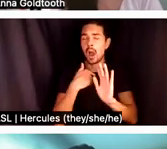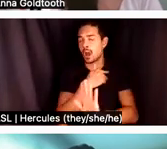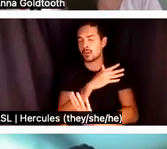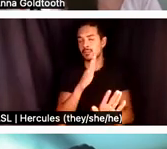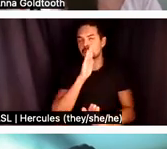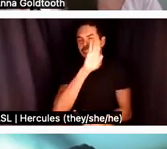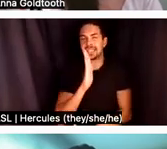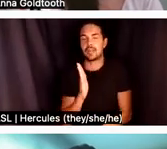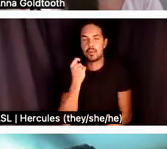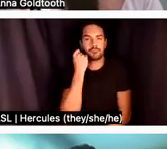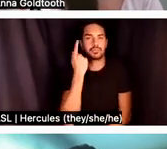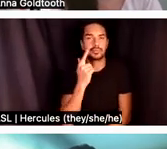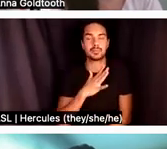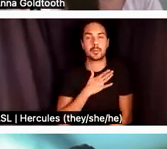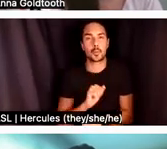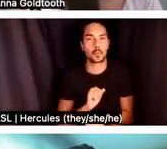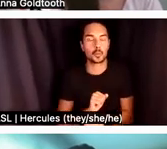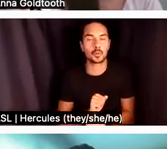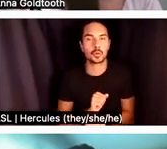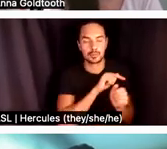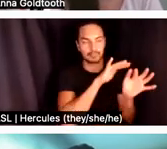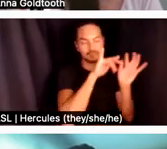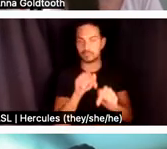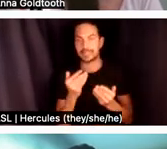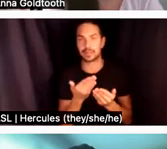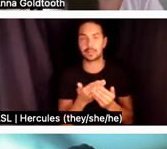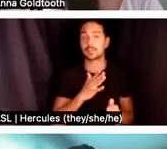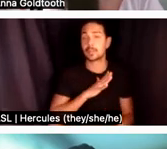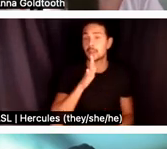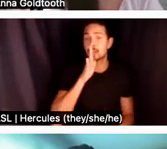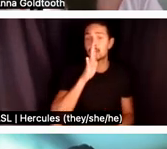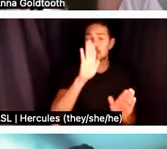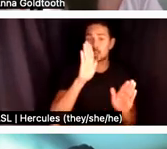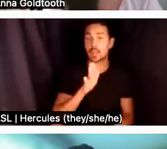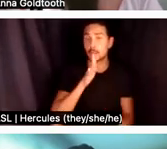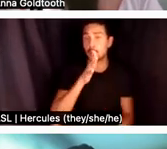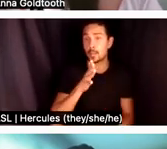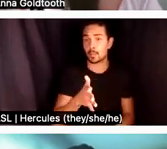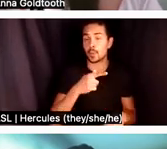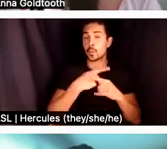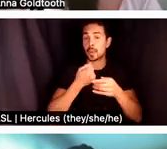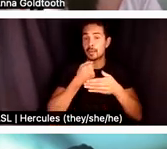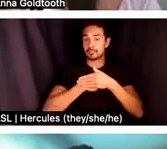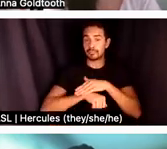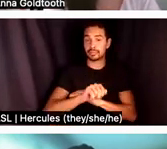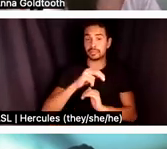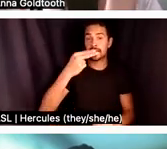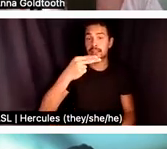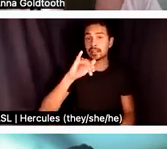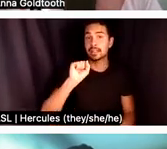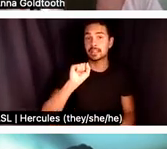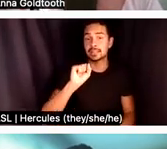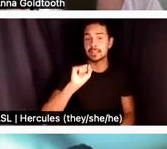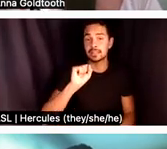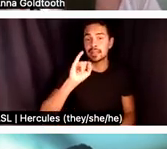this work. Like my great-grandmother was, she died during childbirth at IHS in Red Lake, where I'm assuming